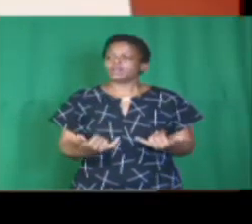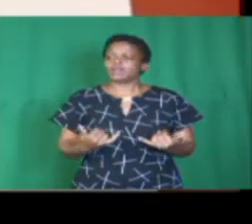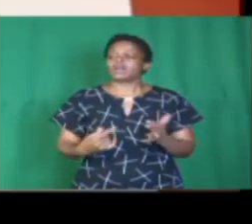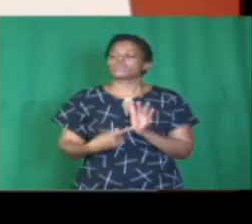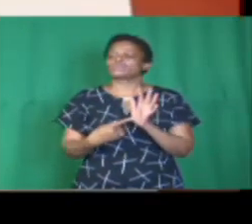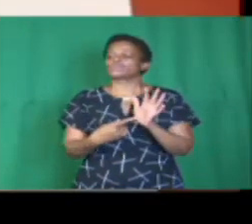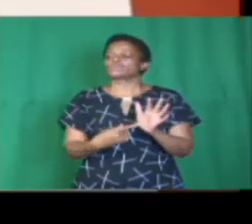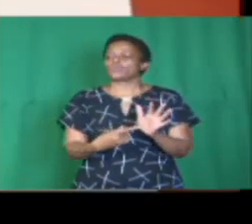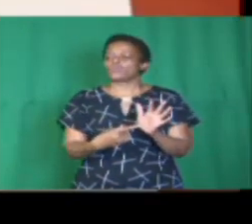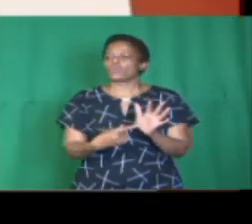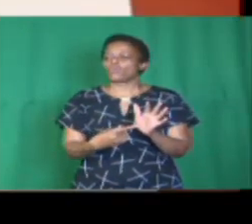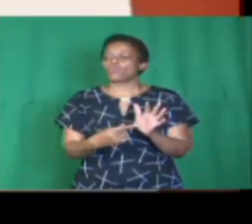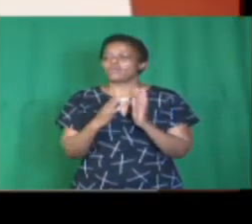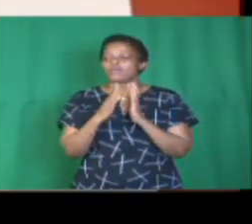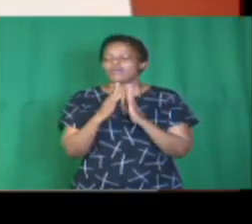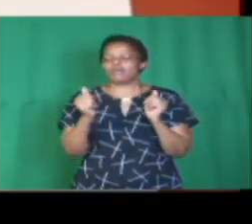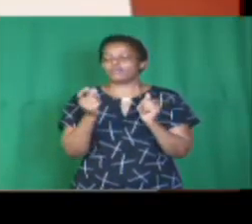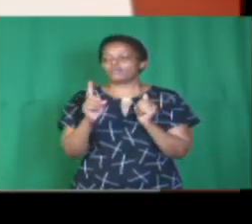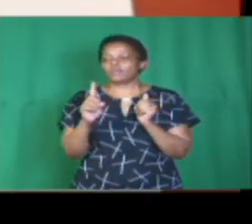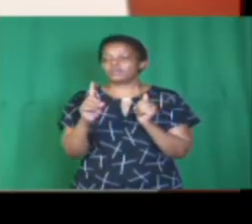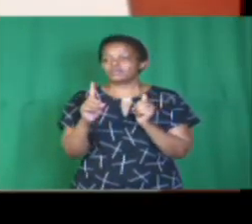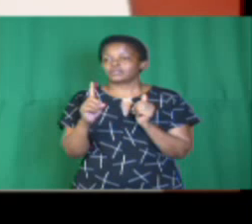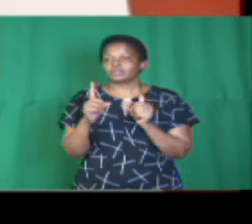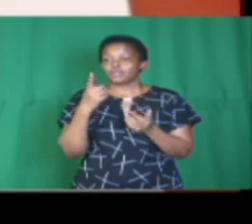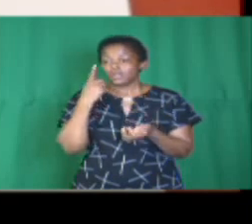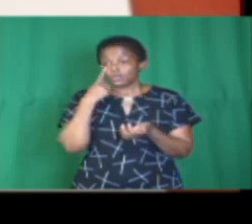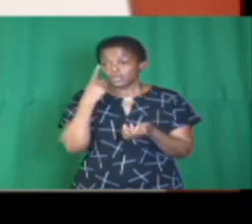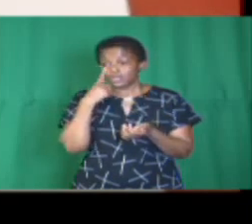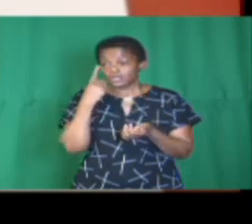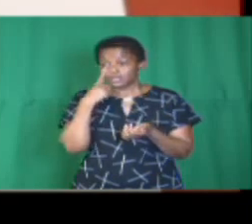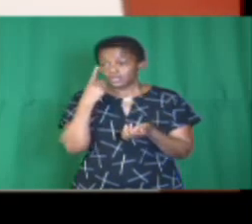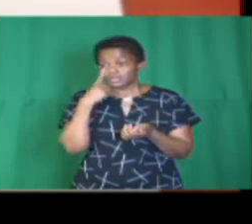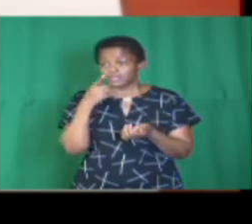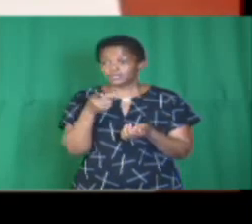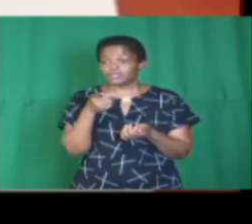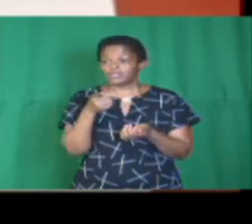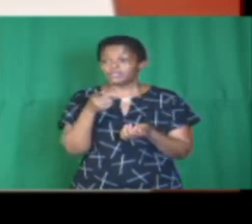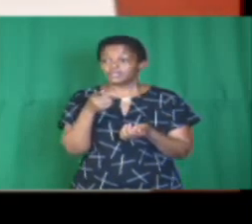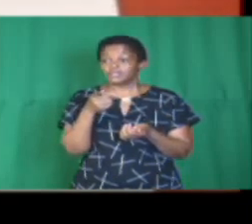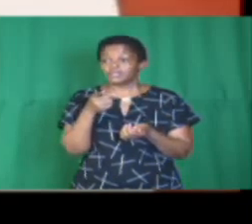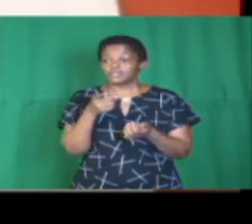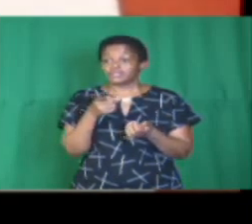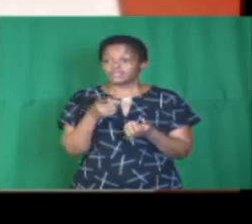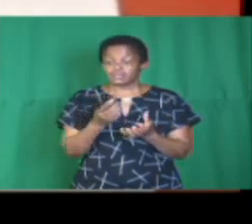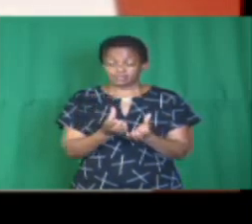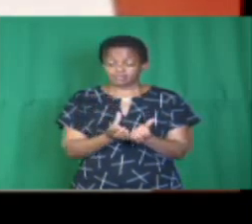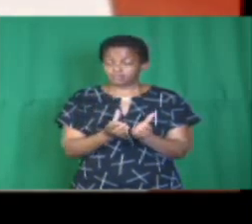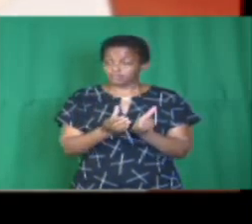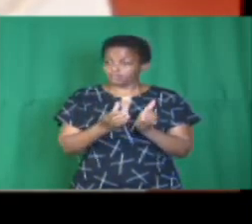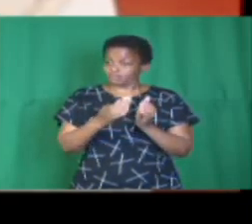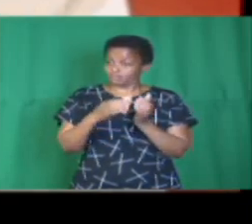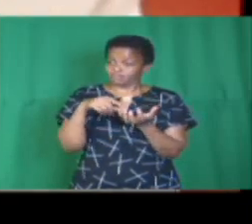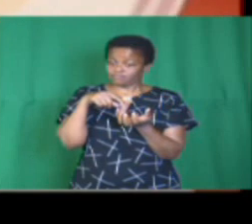again what are the results. As you can see, dear learners, there we have we are done with